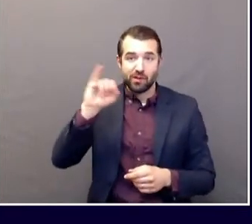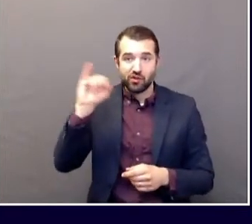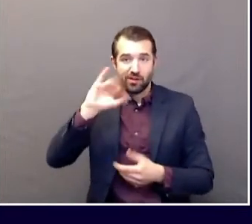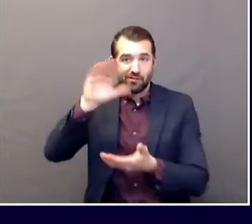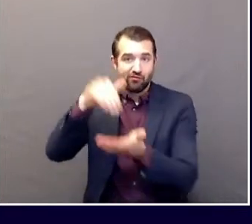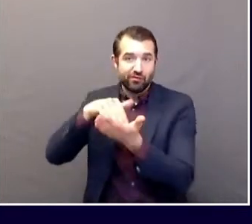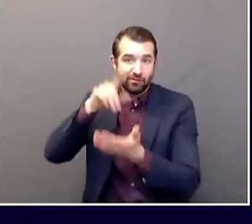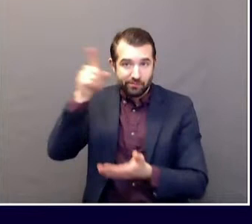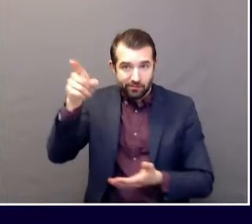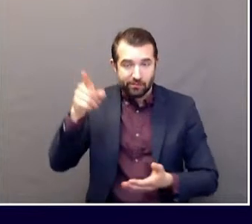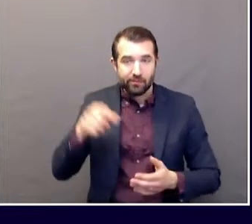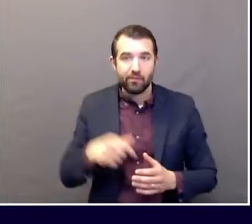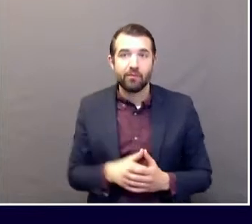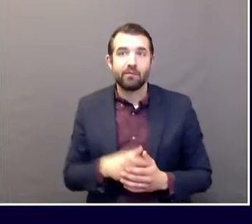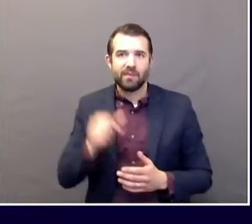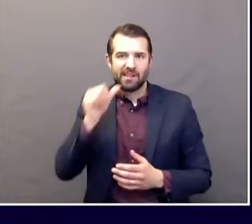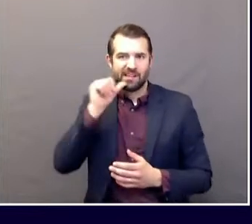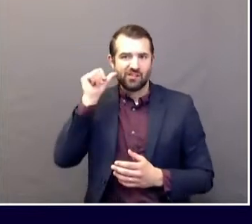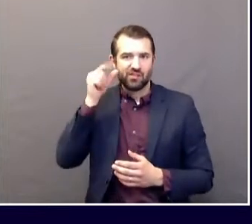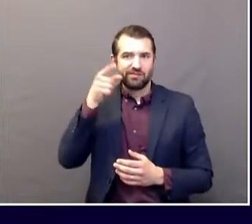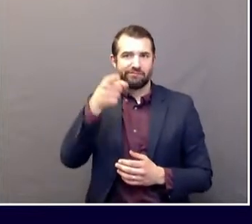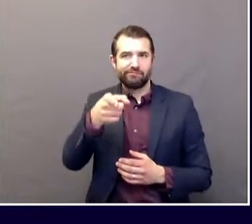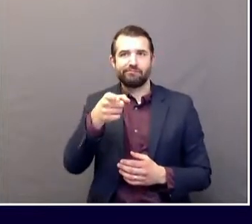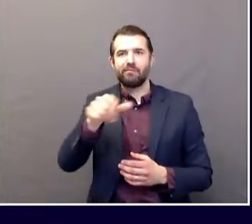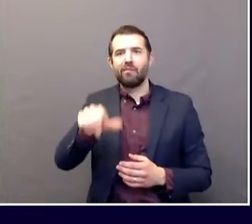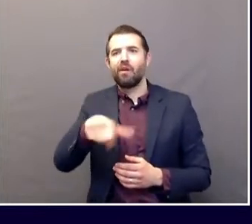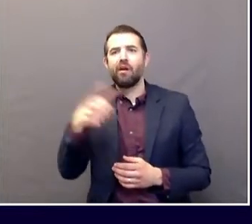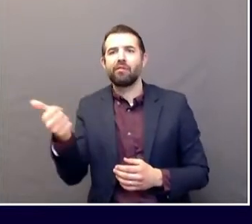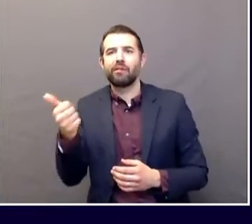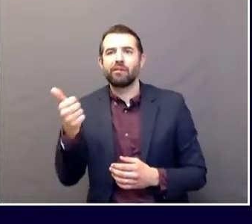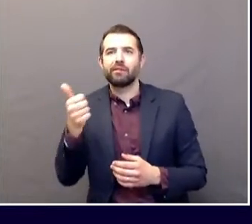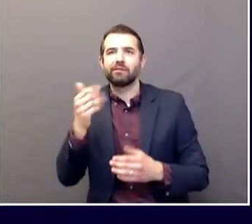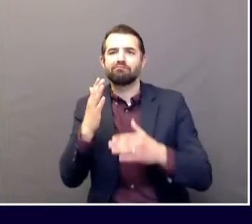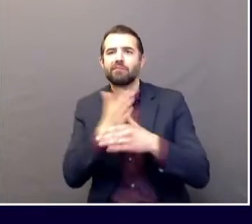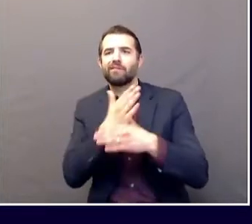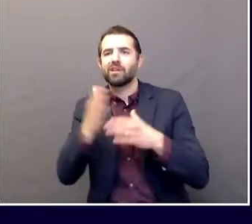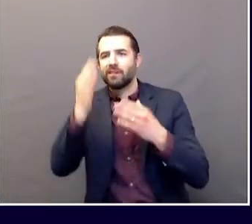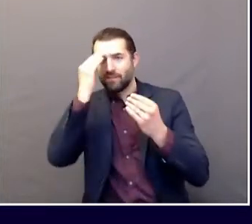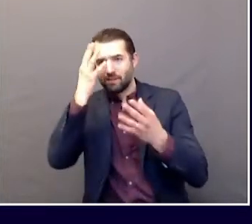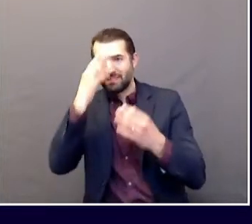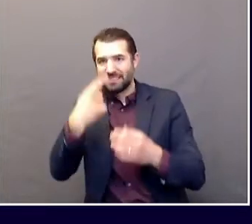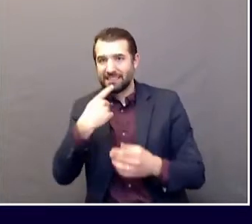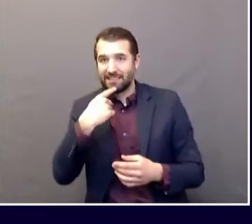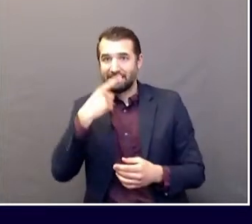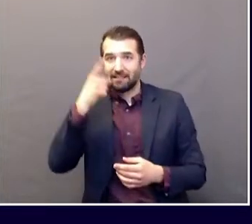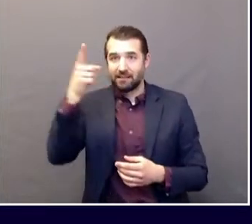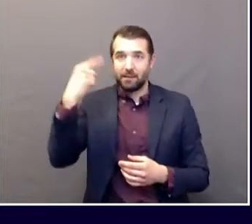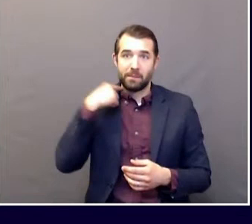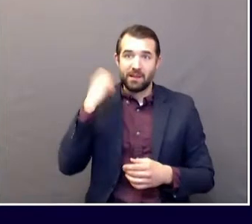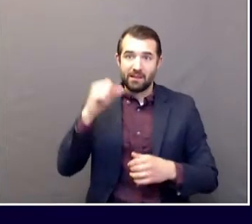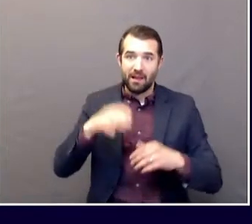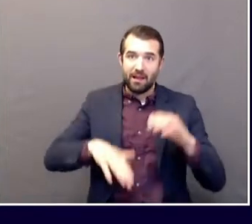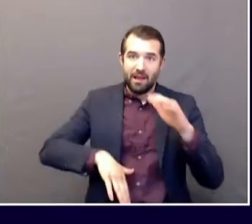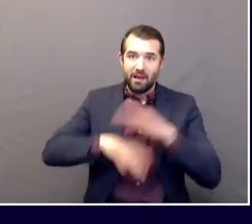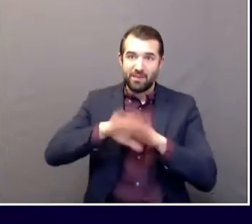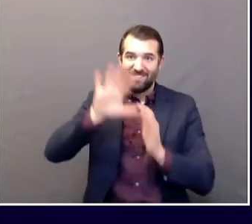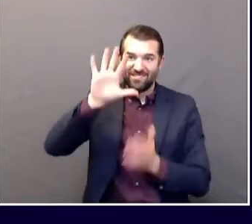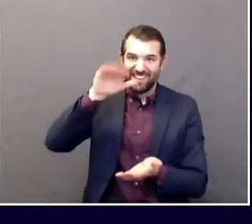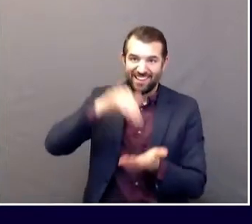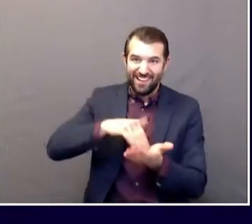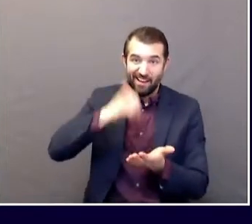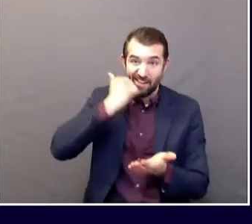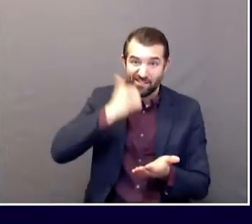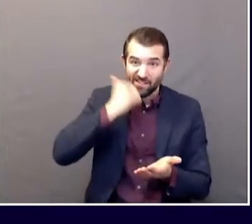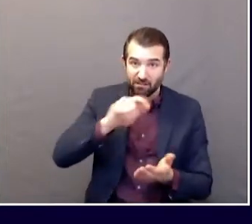you anticipate funneling more of the state's allocation through Bangor in the weeks ahead? Well, Brian, I'll take a